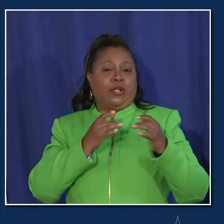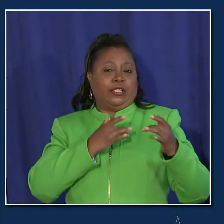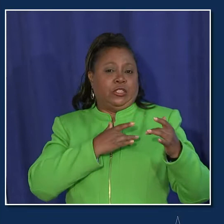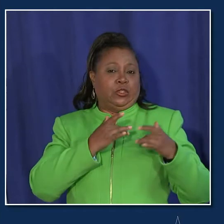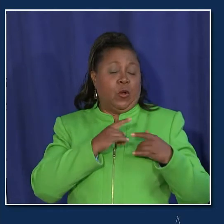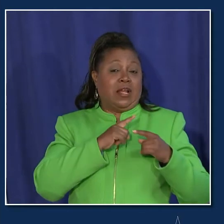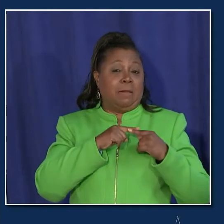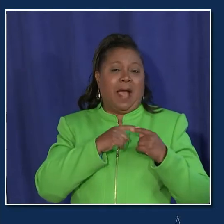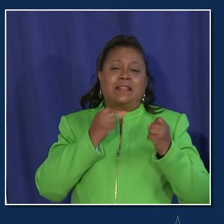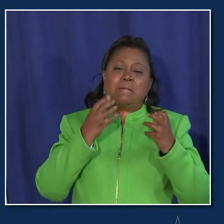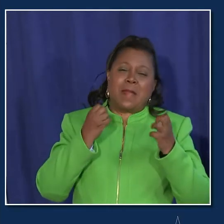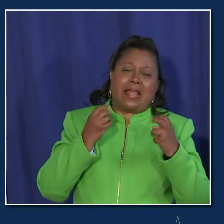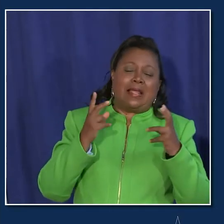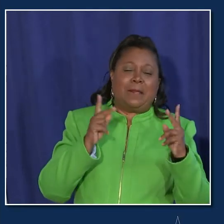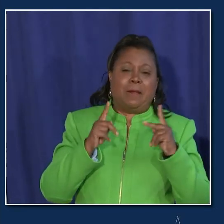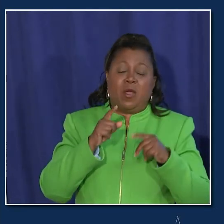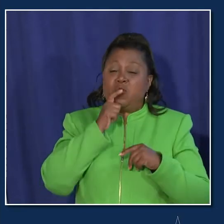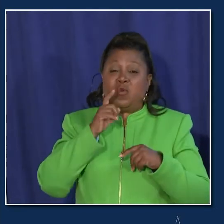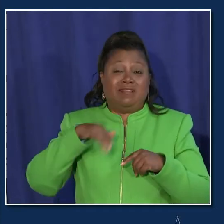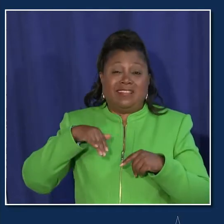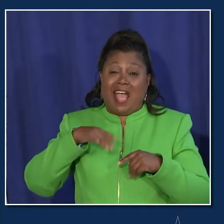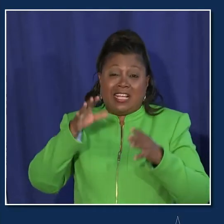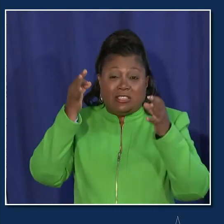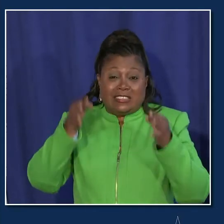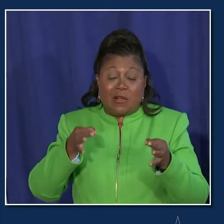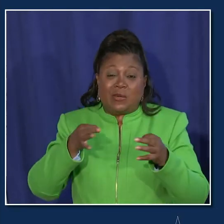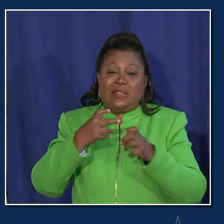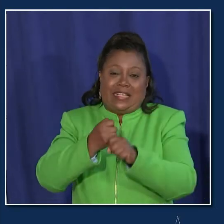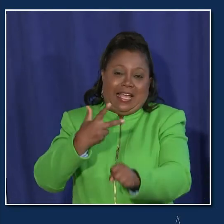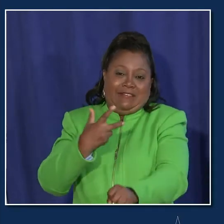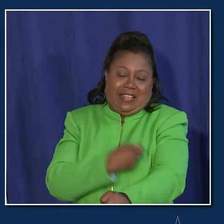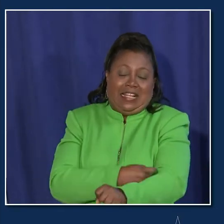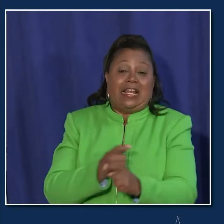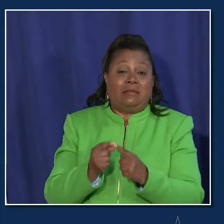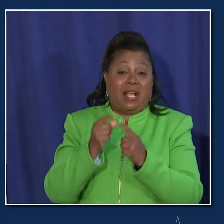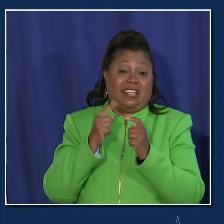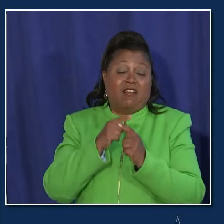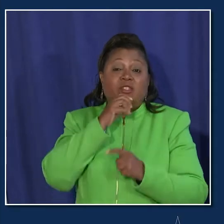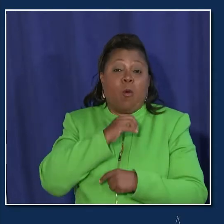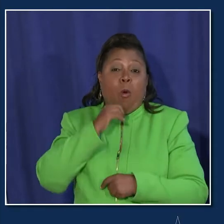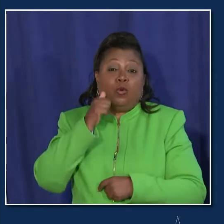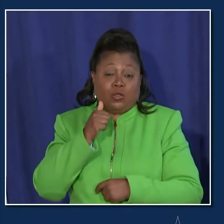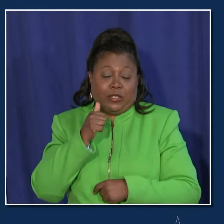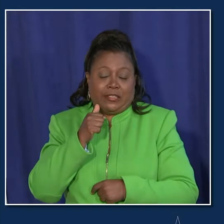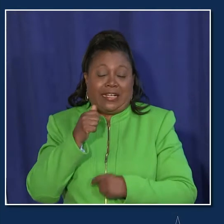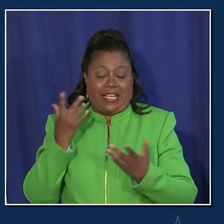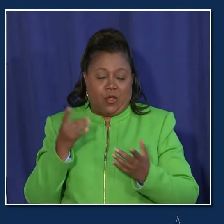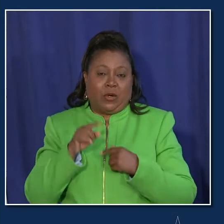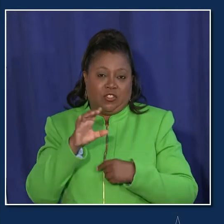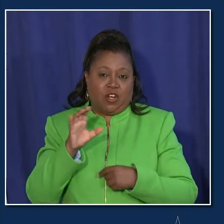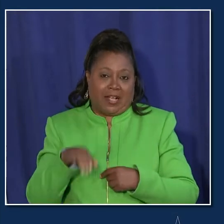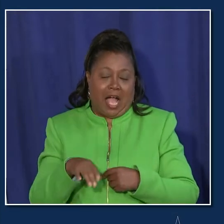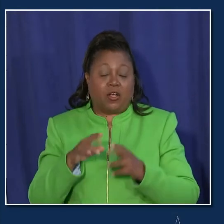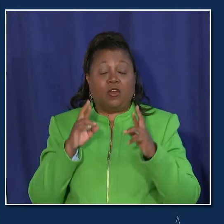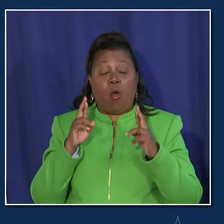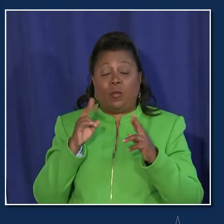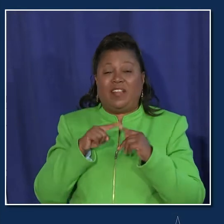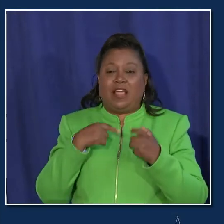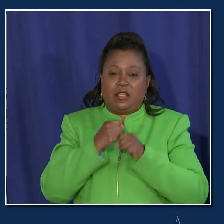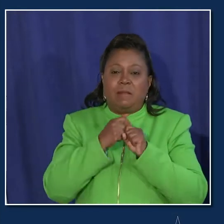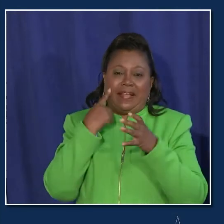concerned about the many, many people who have not chosen to get vaccine, especially if they're older, here in Chicago, and hoping that they'll make